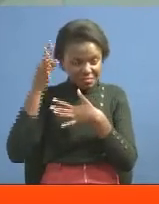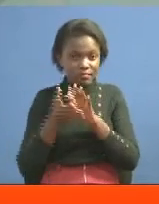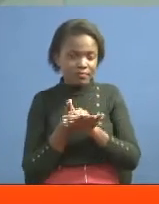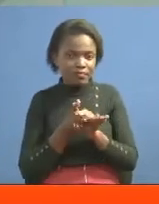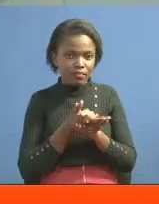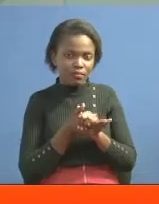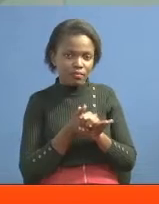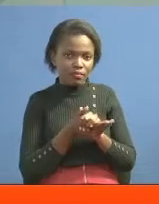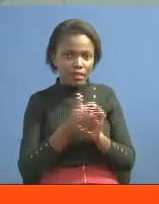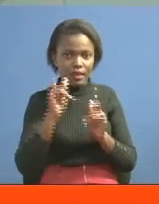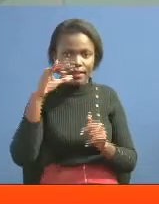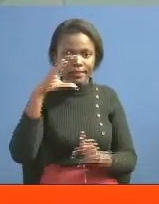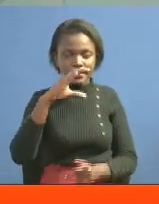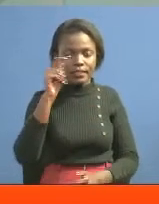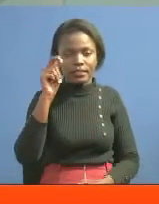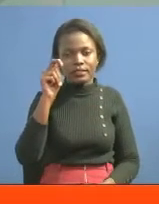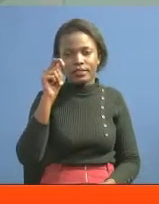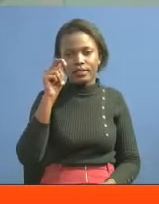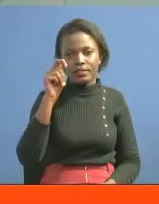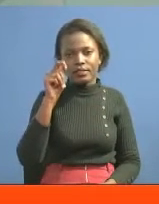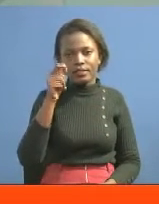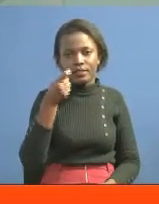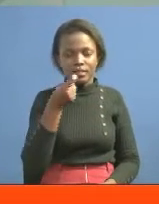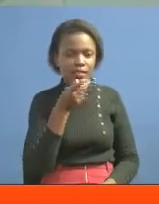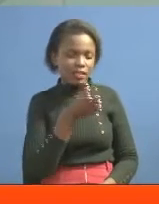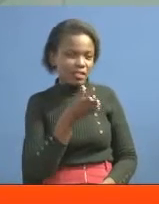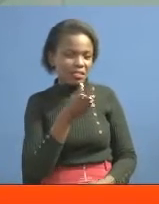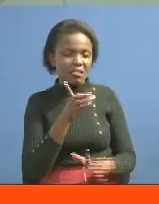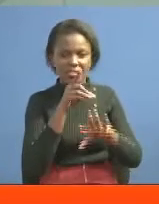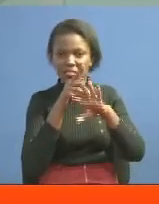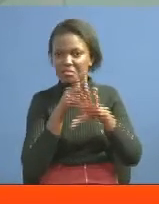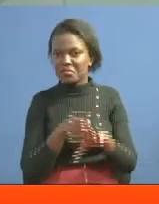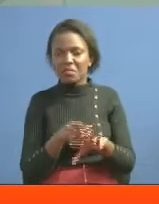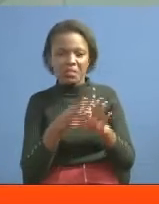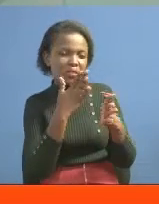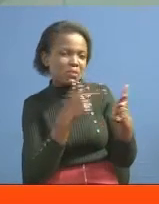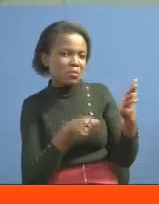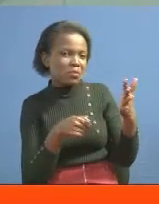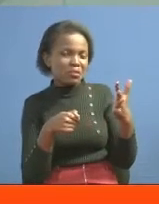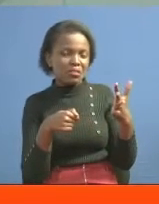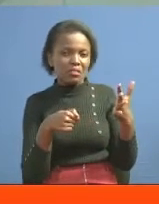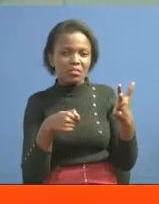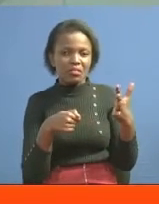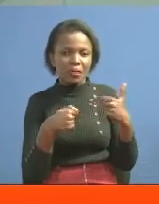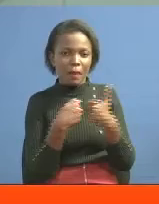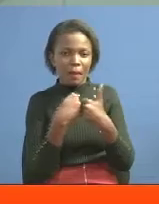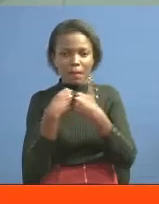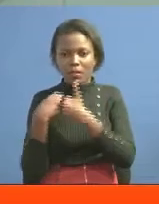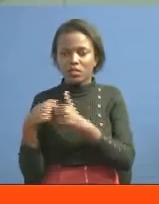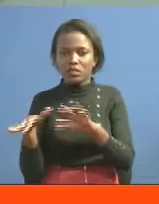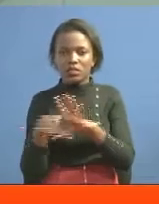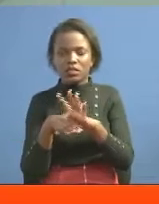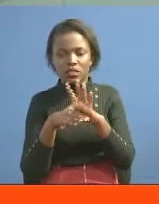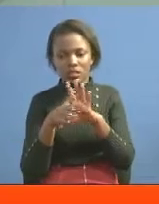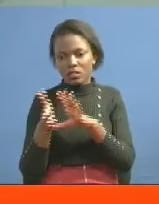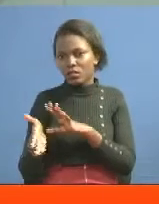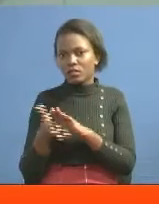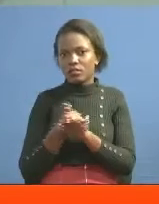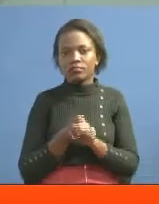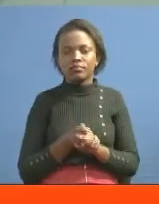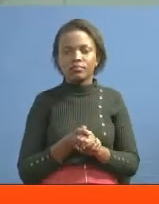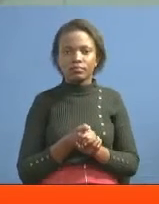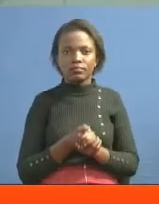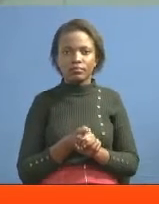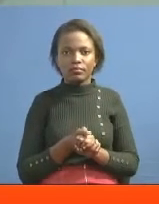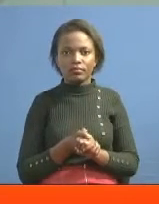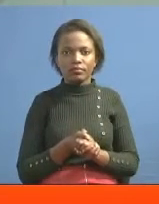at things like ICT, definitely, because this one does not depend on what is happening on the ground, as it were. And so anybody on that ICT space